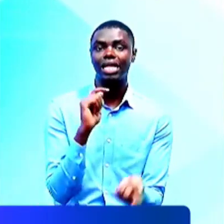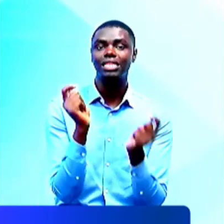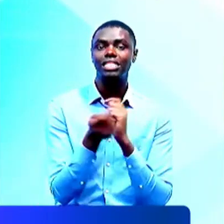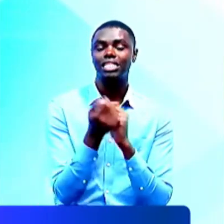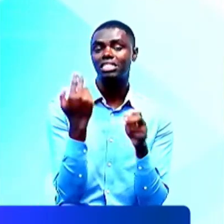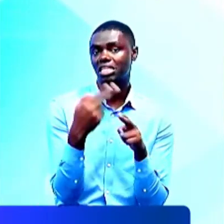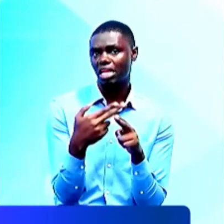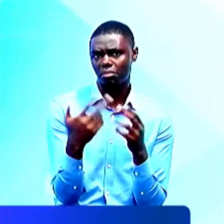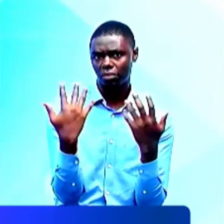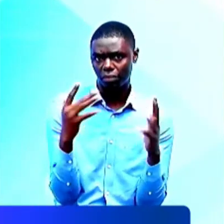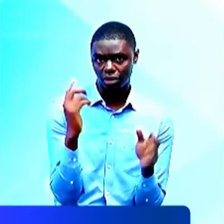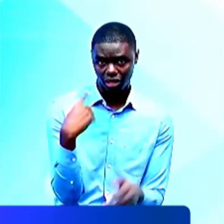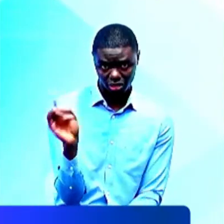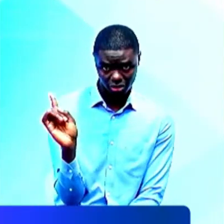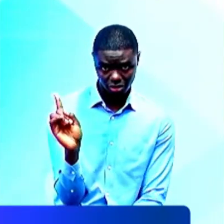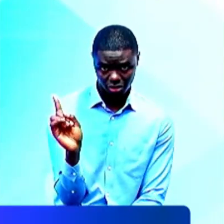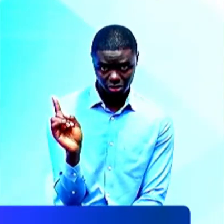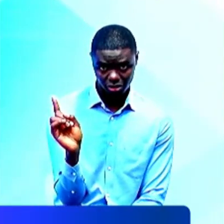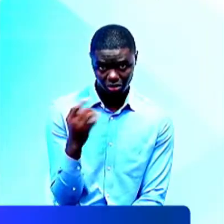name. I